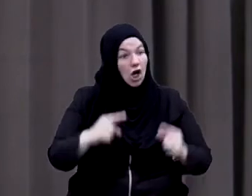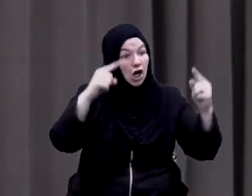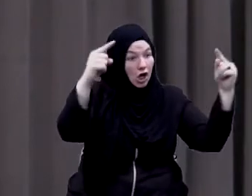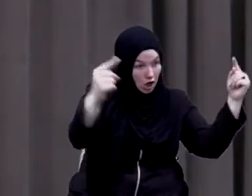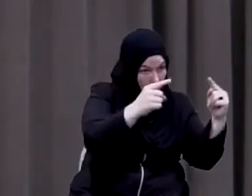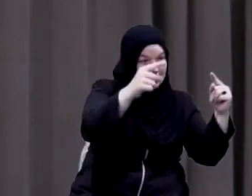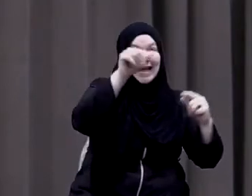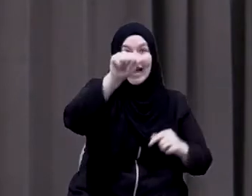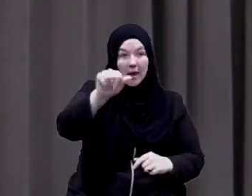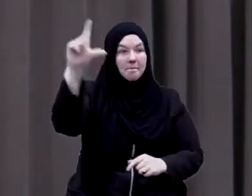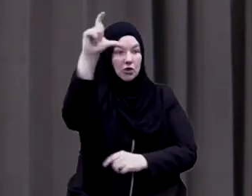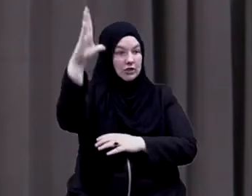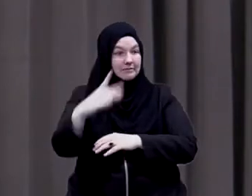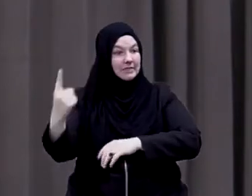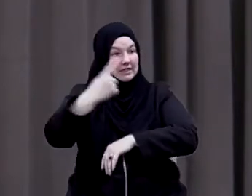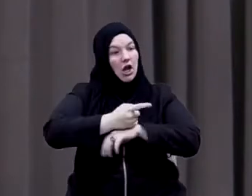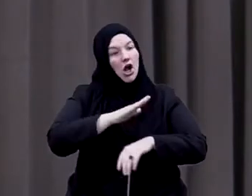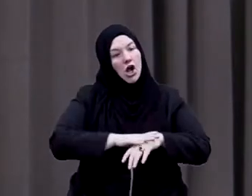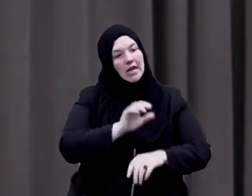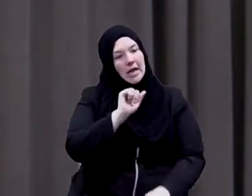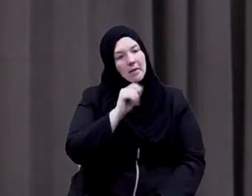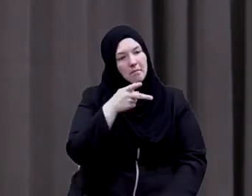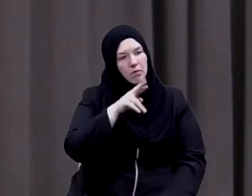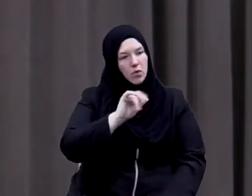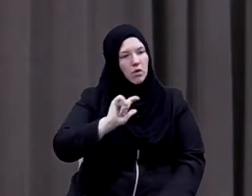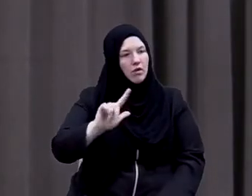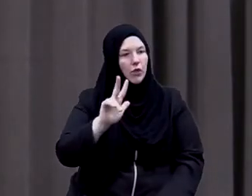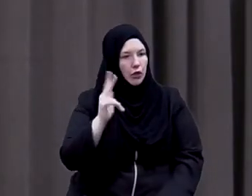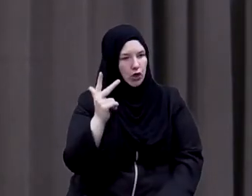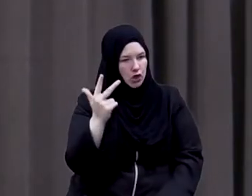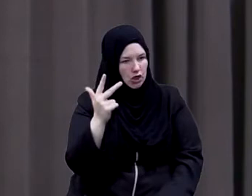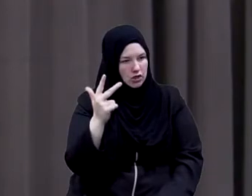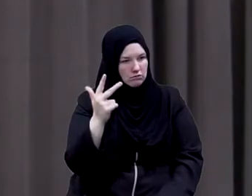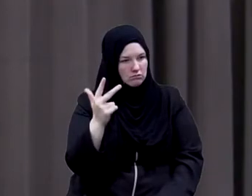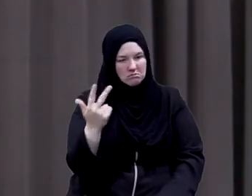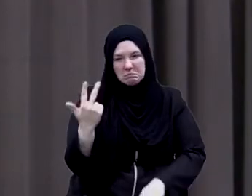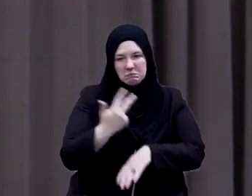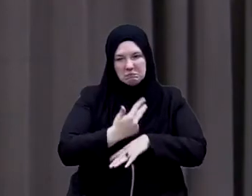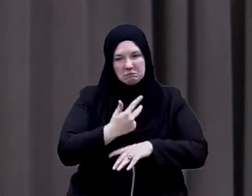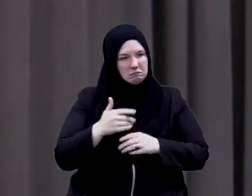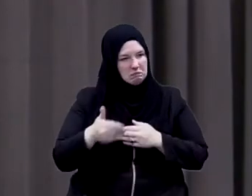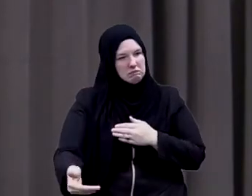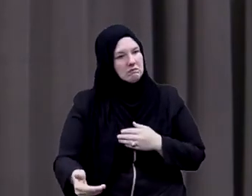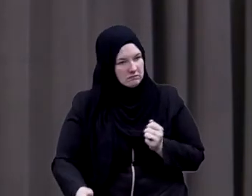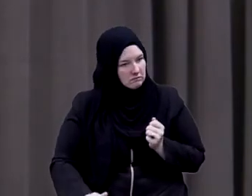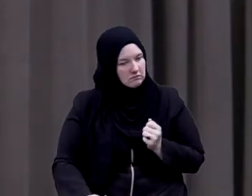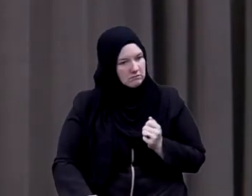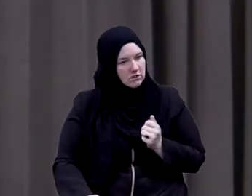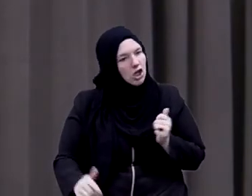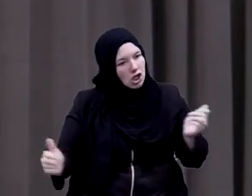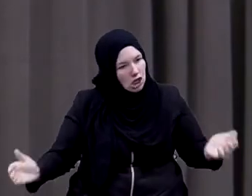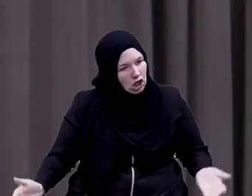Hurt a Muslim day on April 3rd, which is 3 days from now.